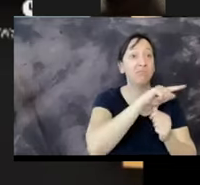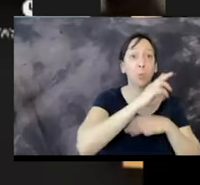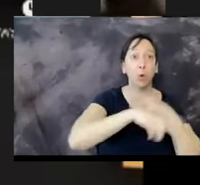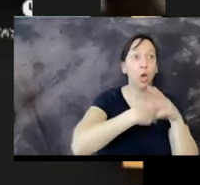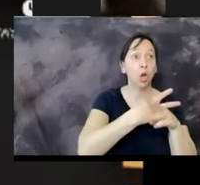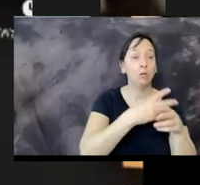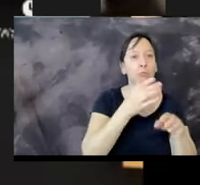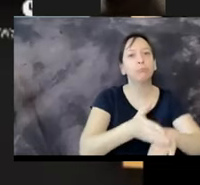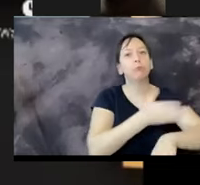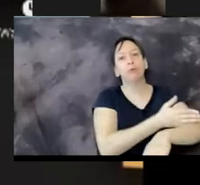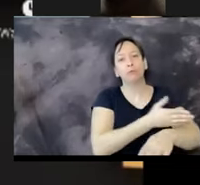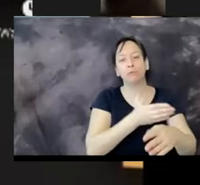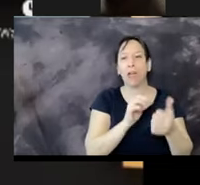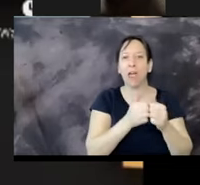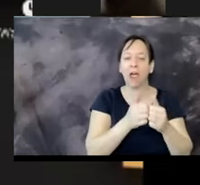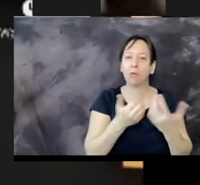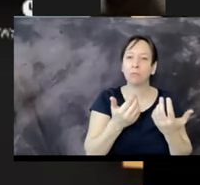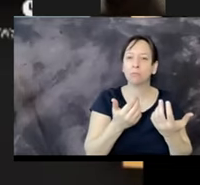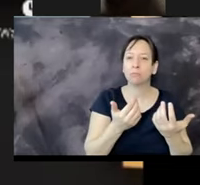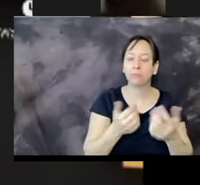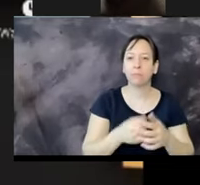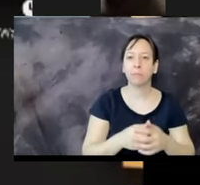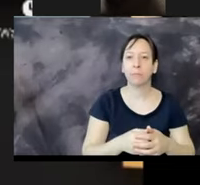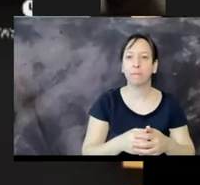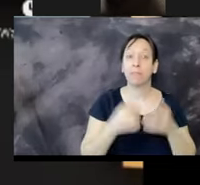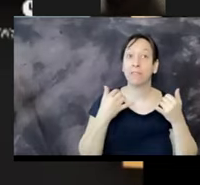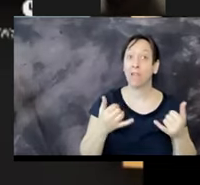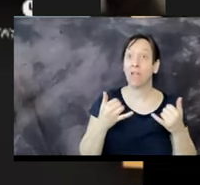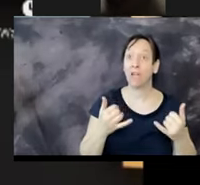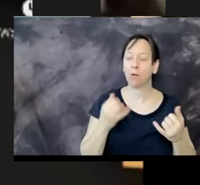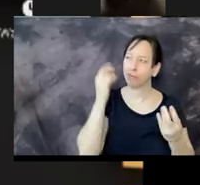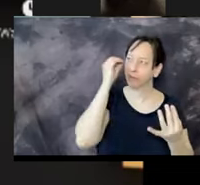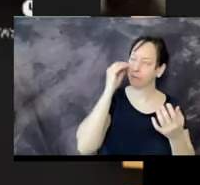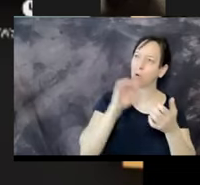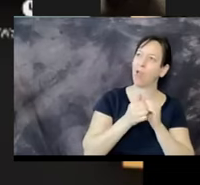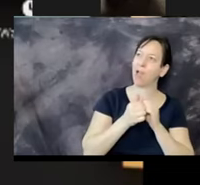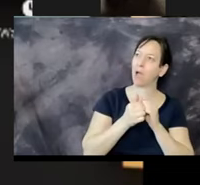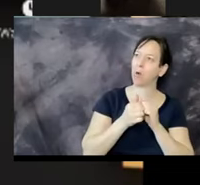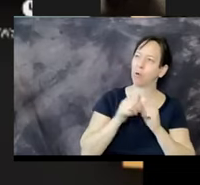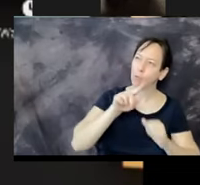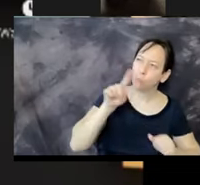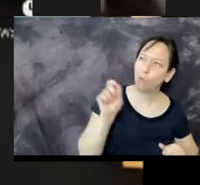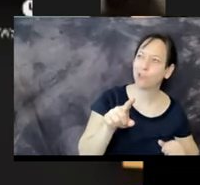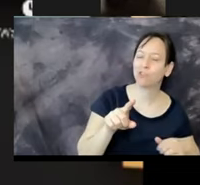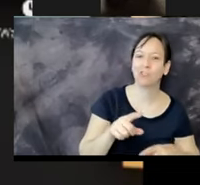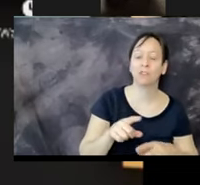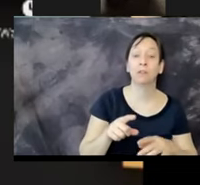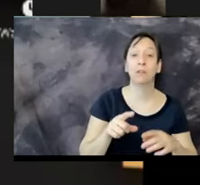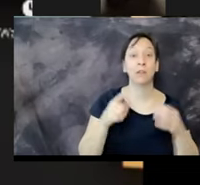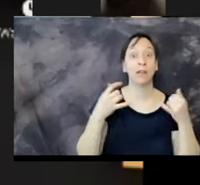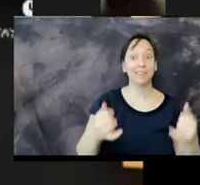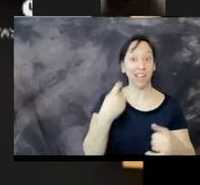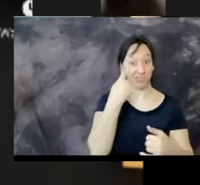Now that we know about How Might We questions, let's apply them to the problem we talked about in the